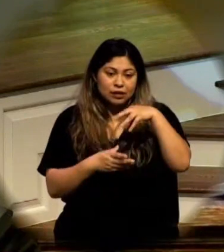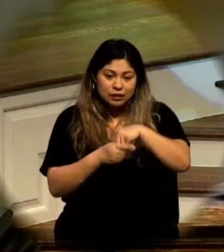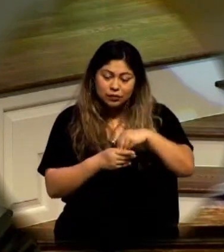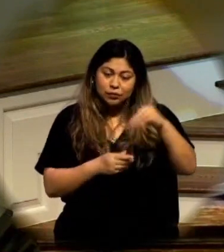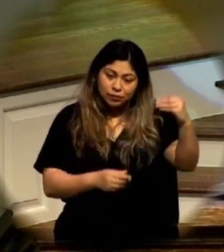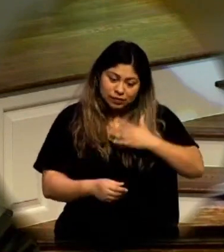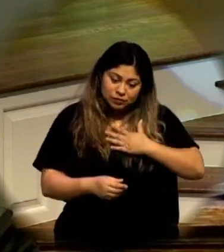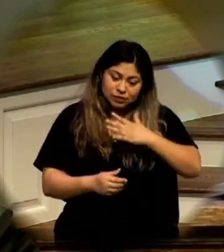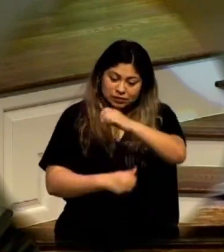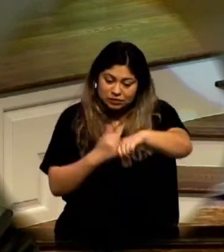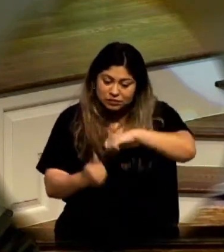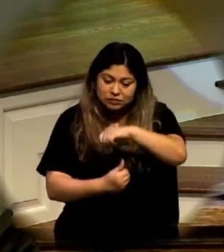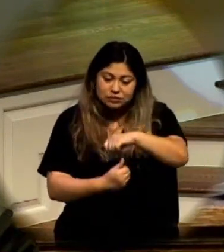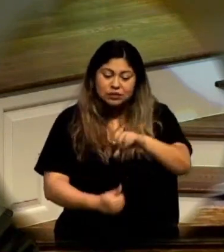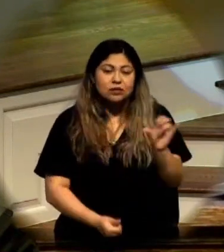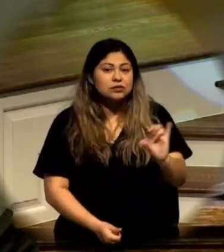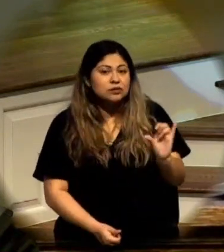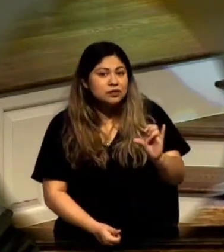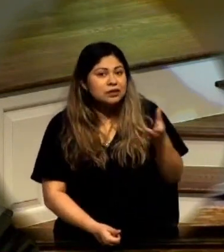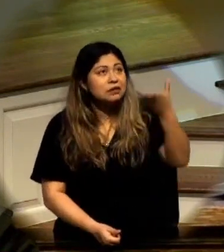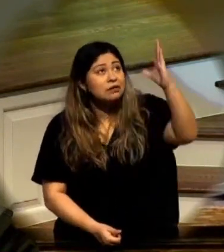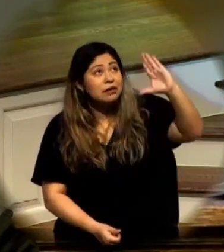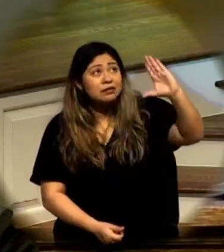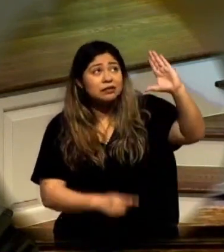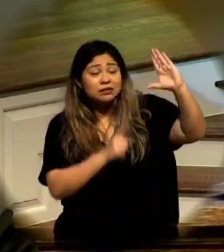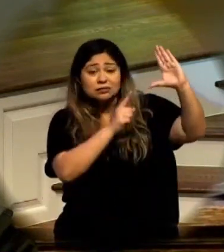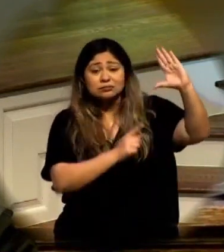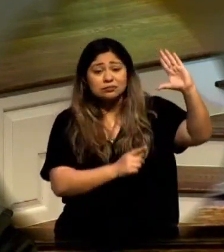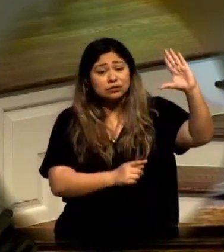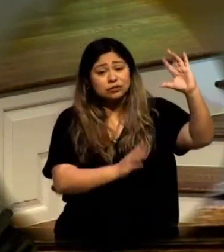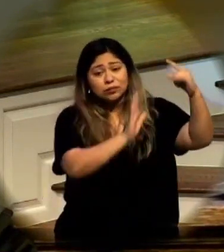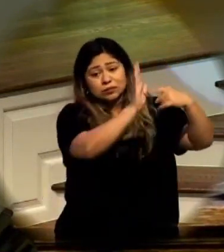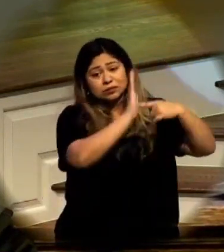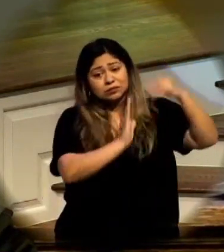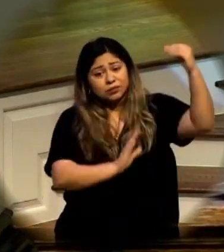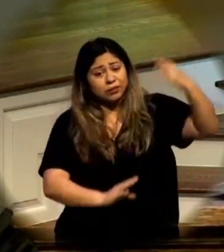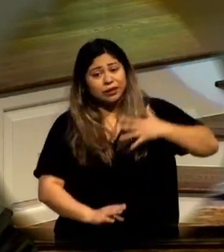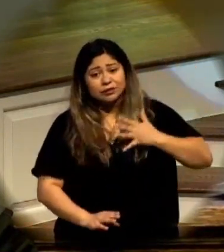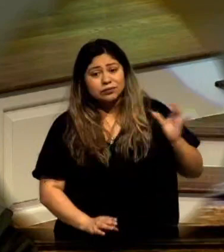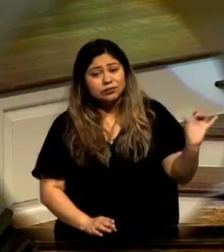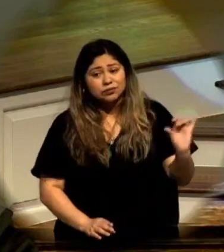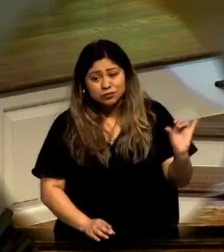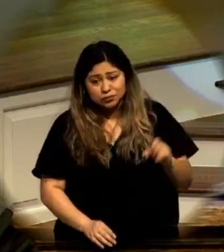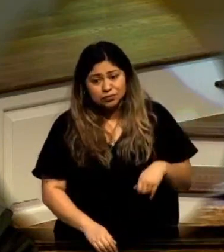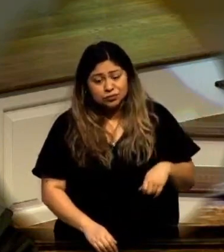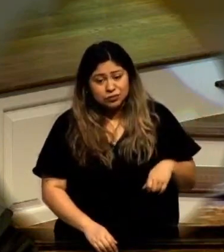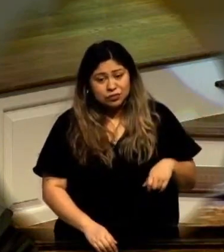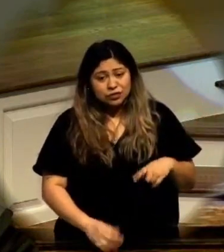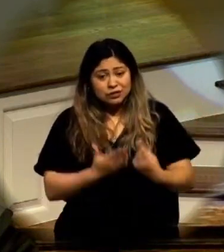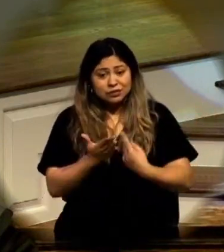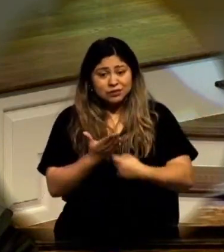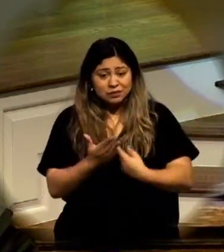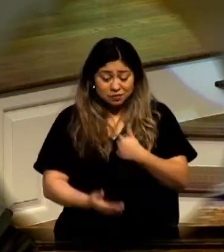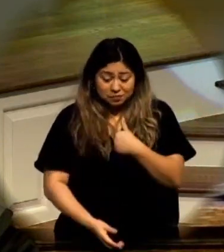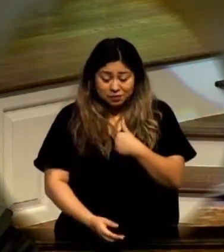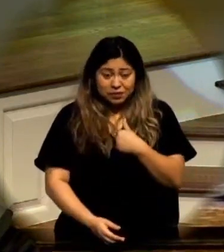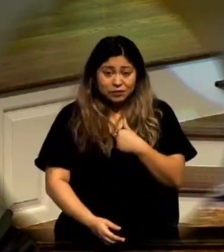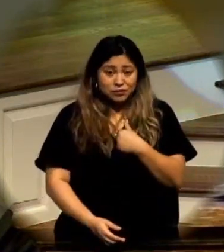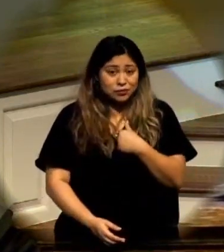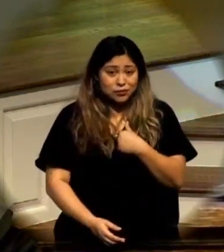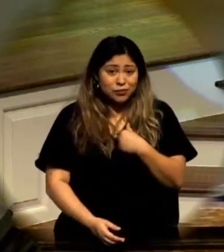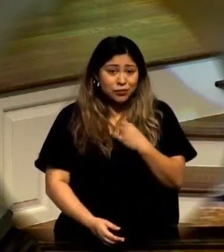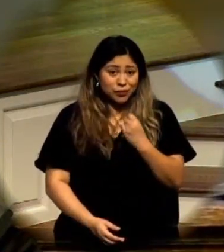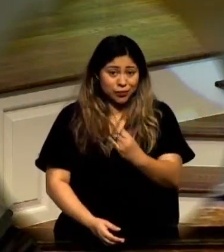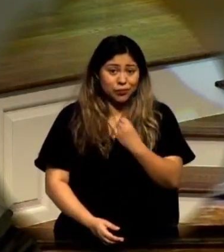of grace. Because many of us, myself included, have sometimes struggled with this idea that